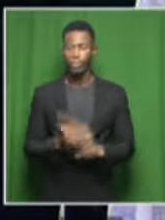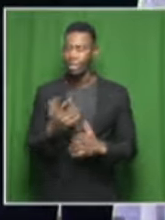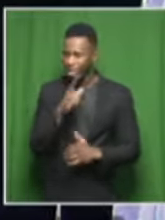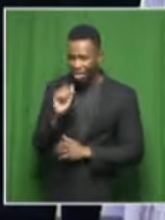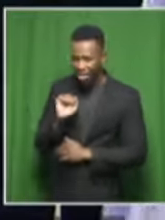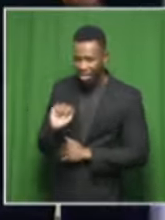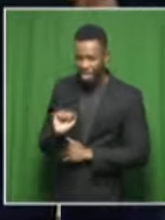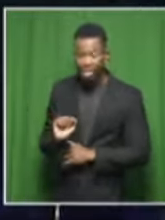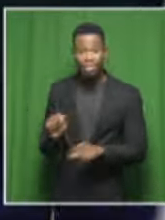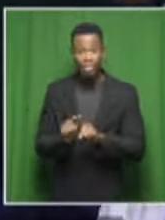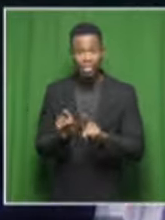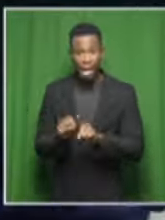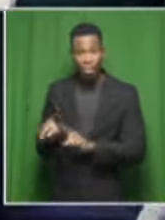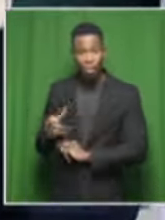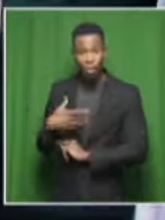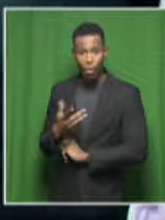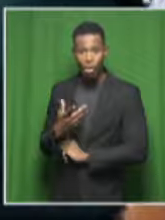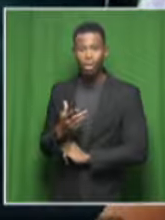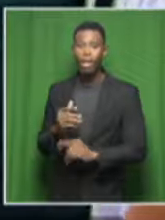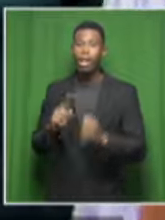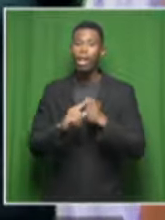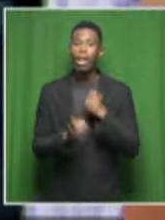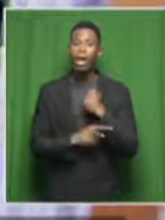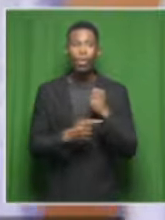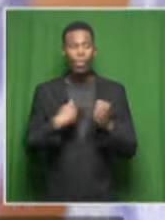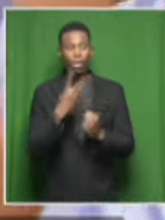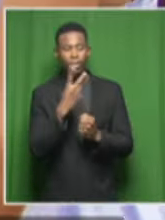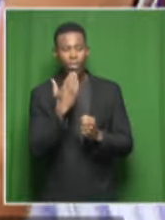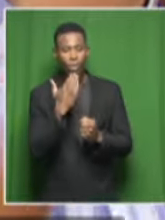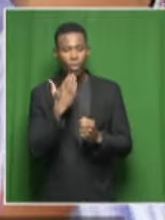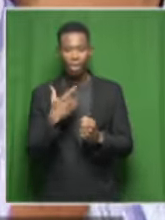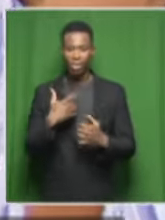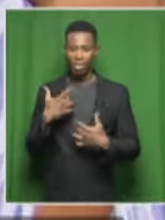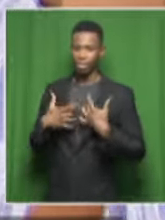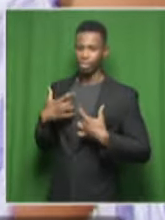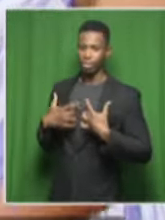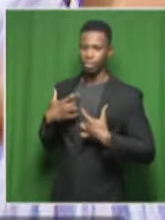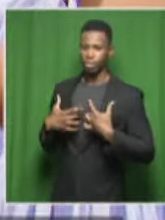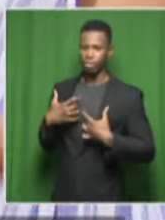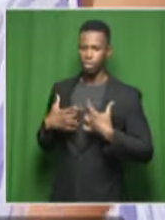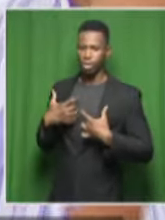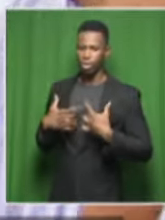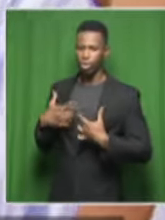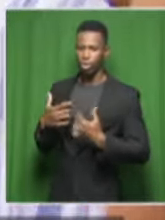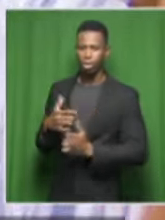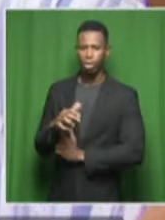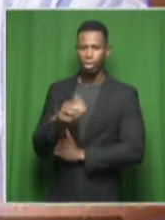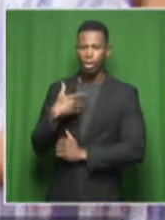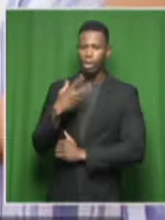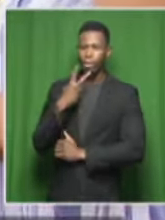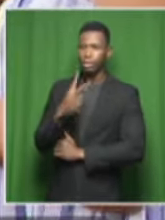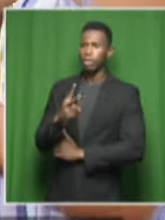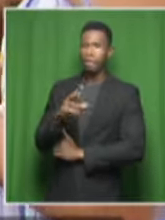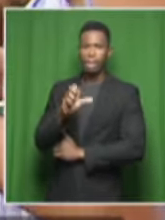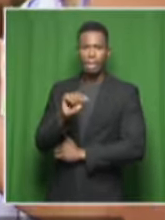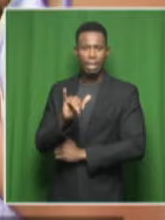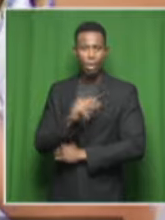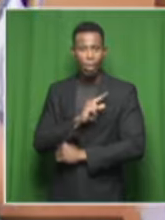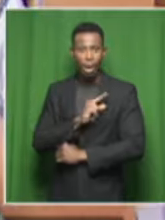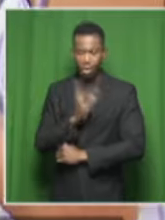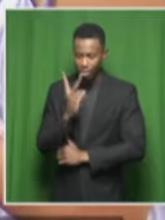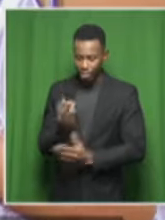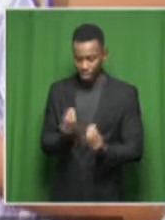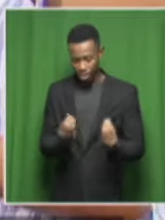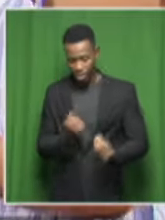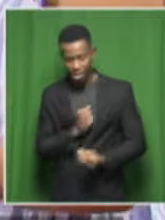want to speak to me? She's a Kobe fan. Last round, who do you want to see this morning, Mama? See, I'm so super excited. I'm here to get inspiration for my kids. When I look at my